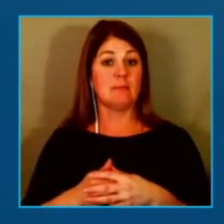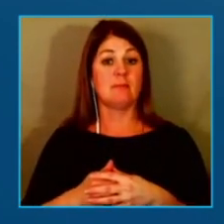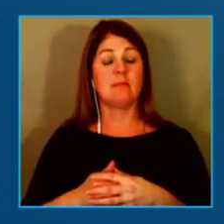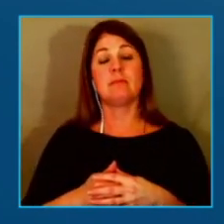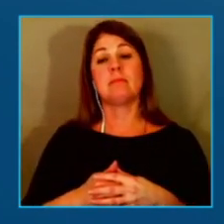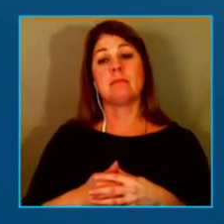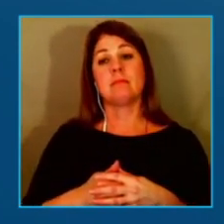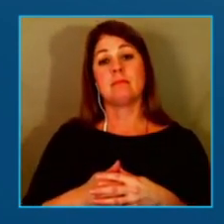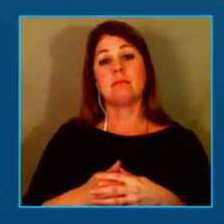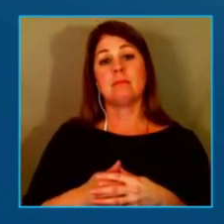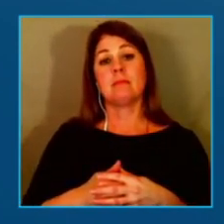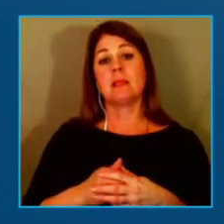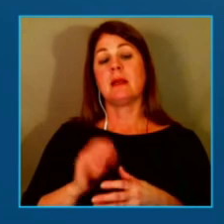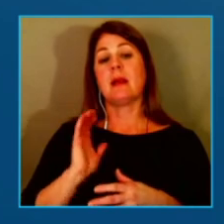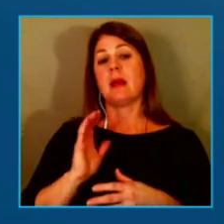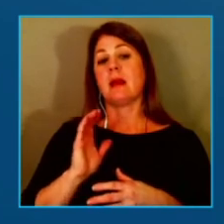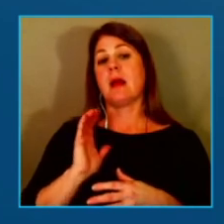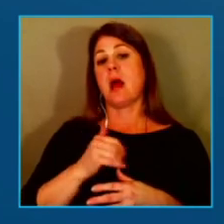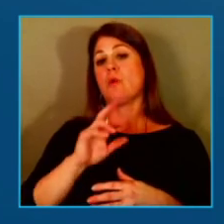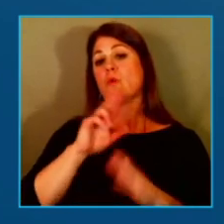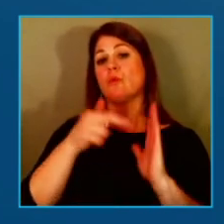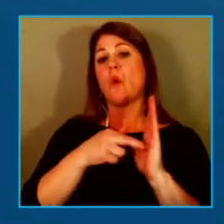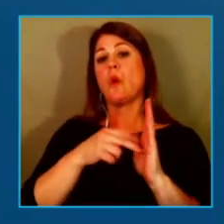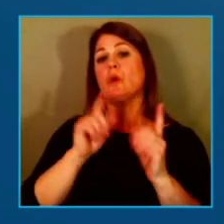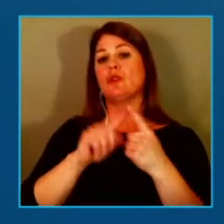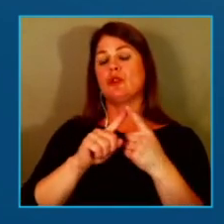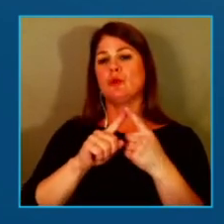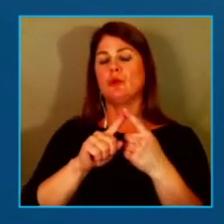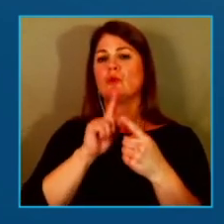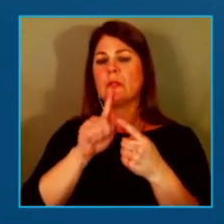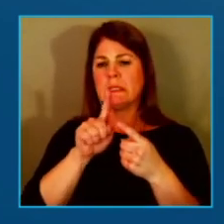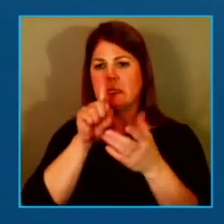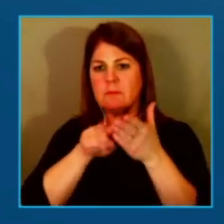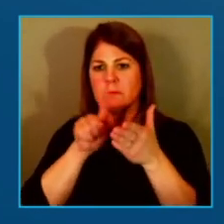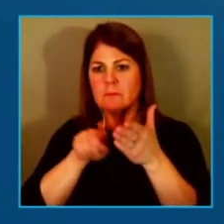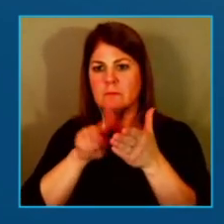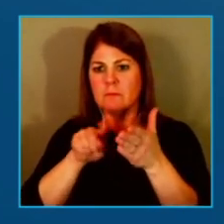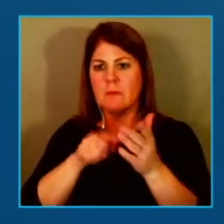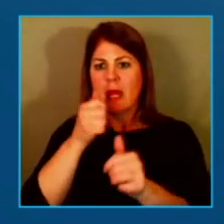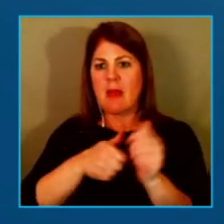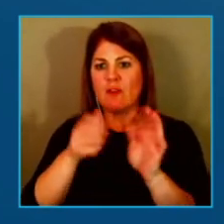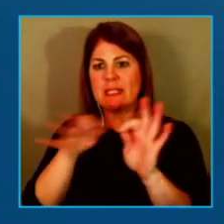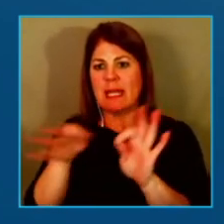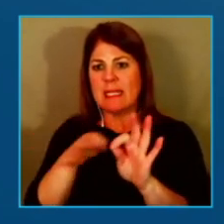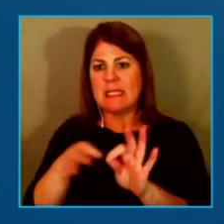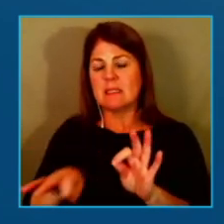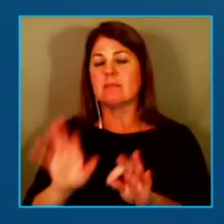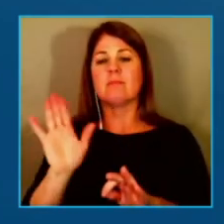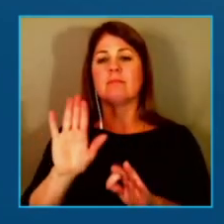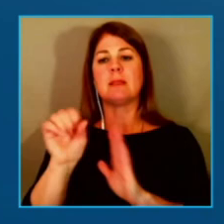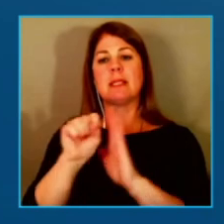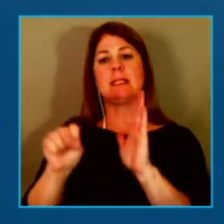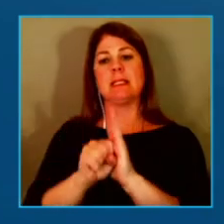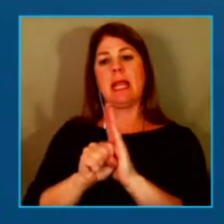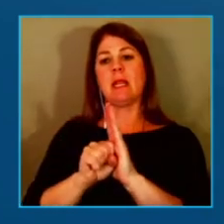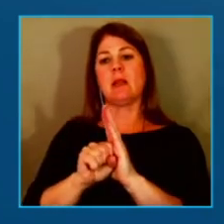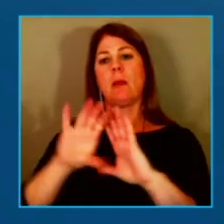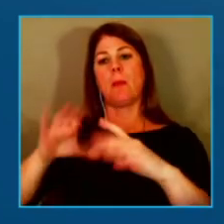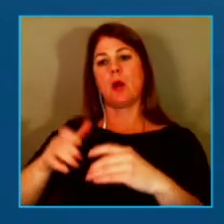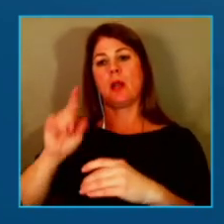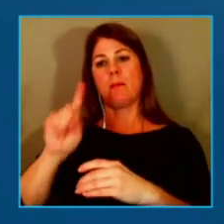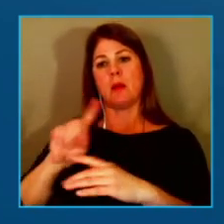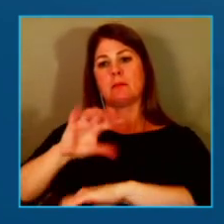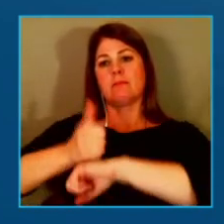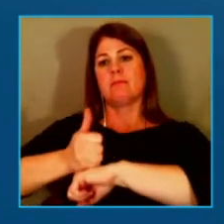role to dictate every sentence of that program. It's up to the state party to implement it. So the